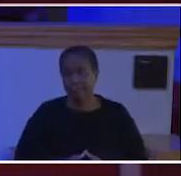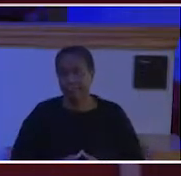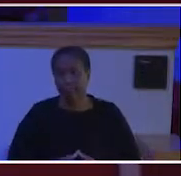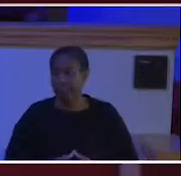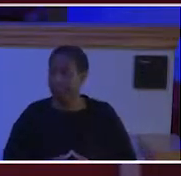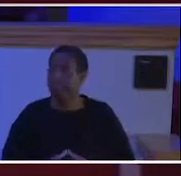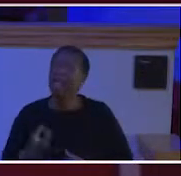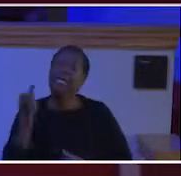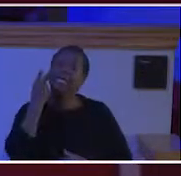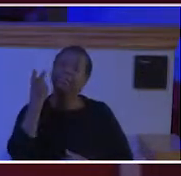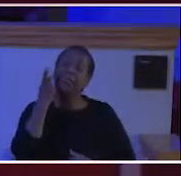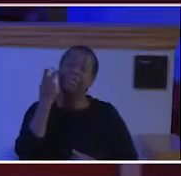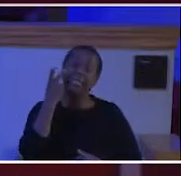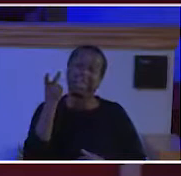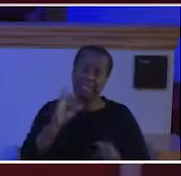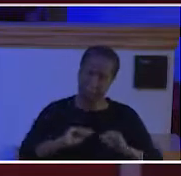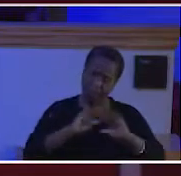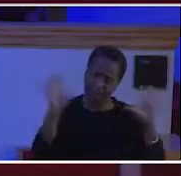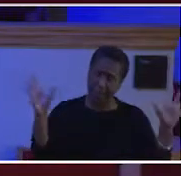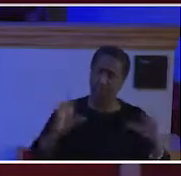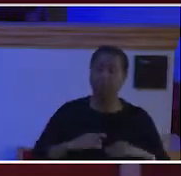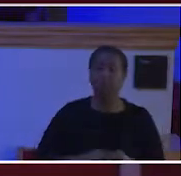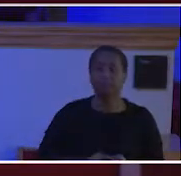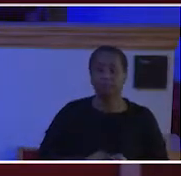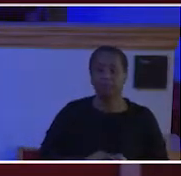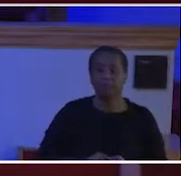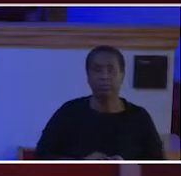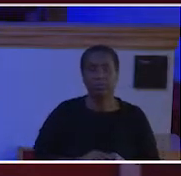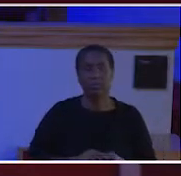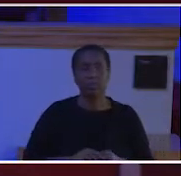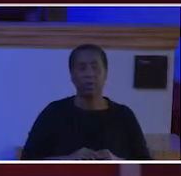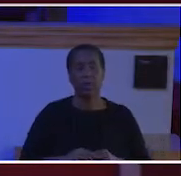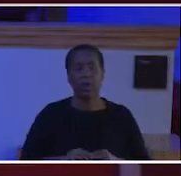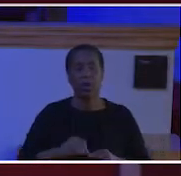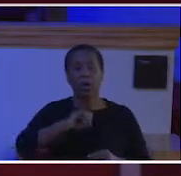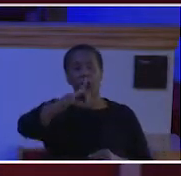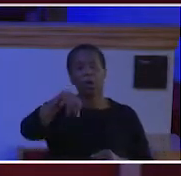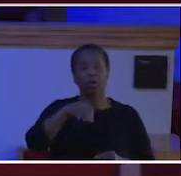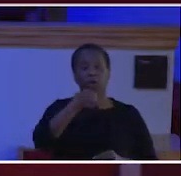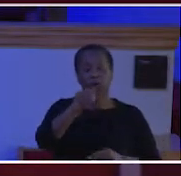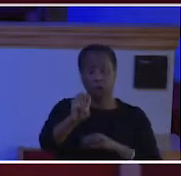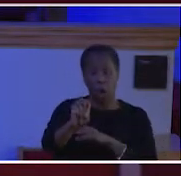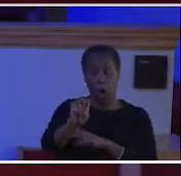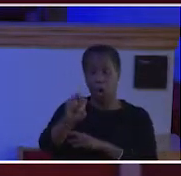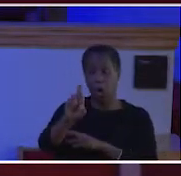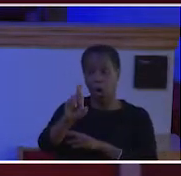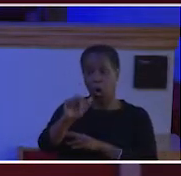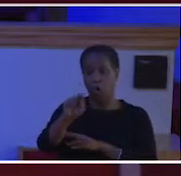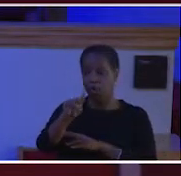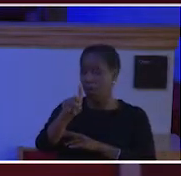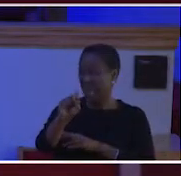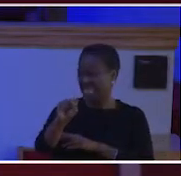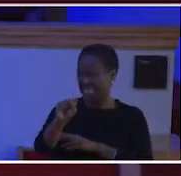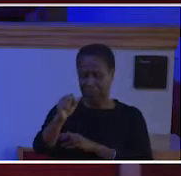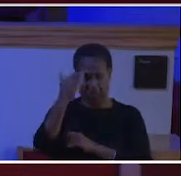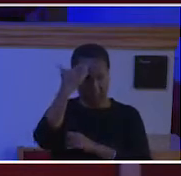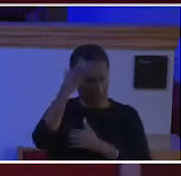Let me see if I can't make this thing plain. Joe Rance is a name you probably never heard